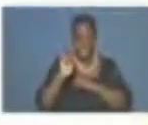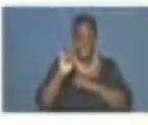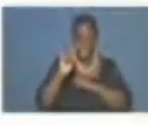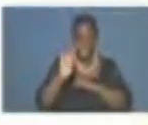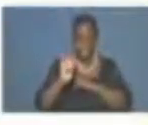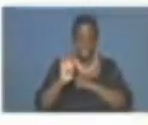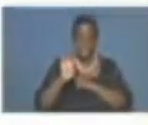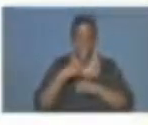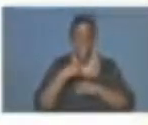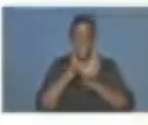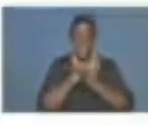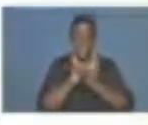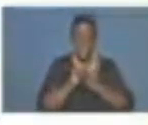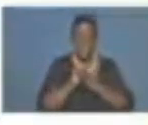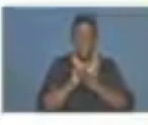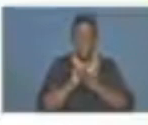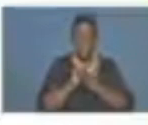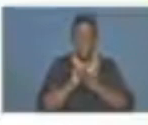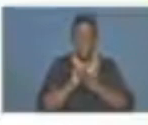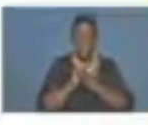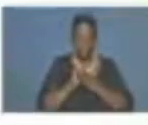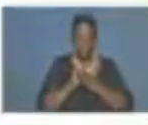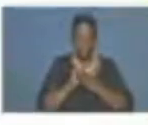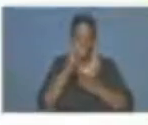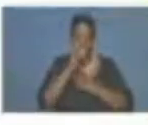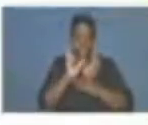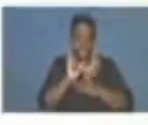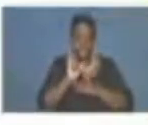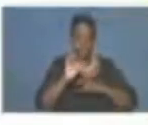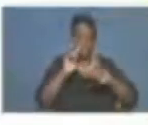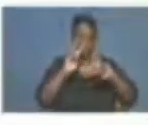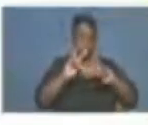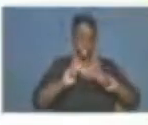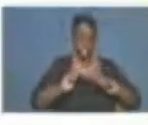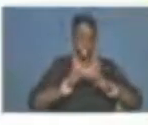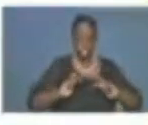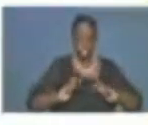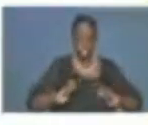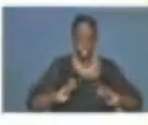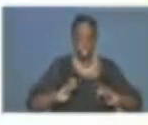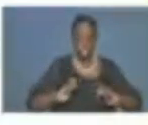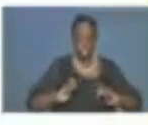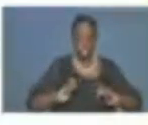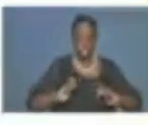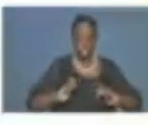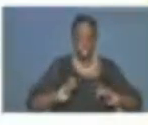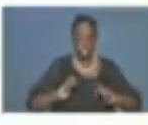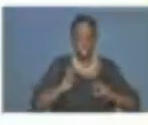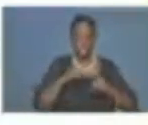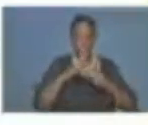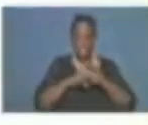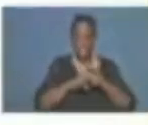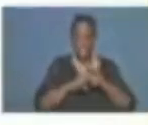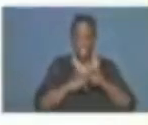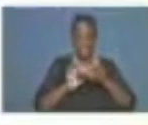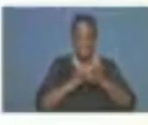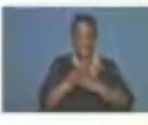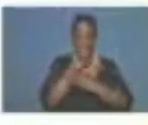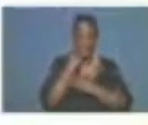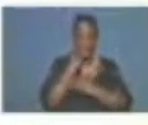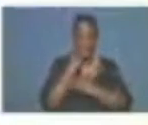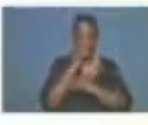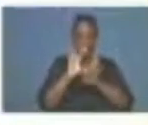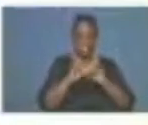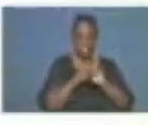here is that they do research at the macro level on economies. So some